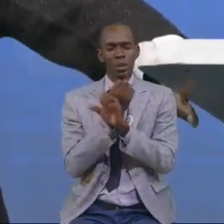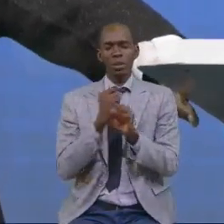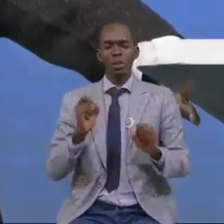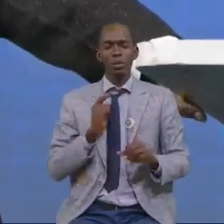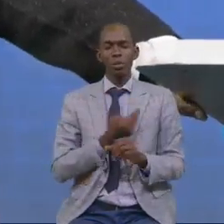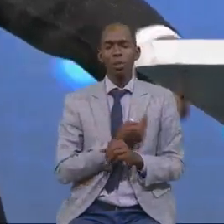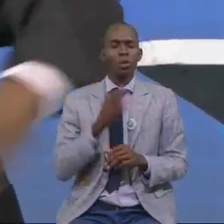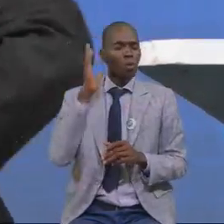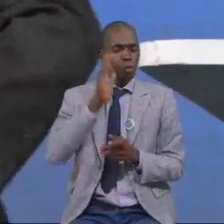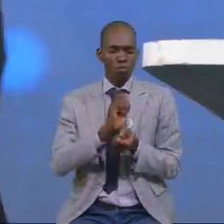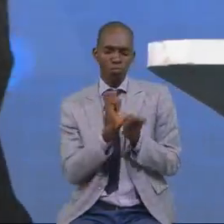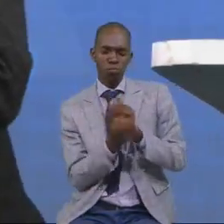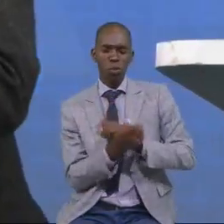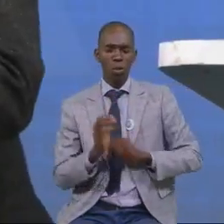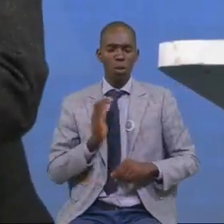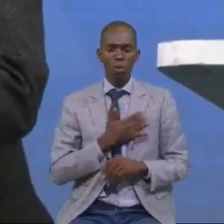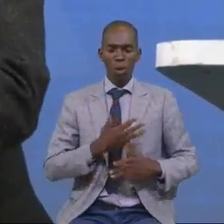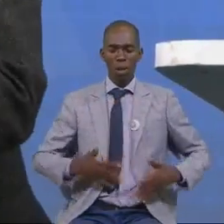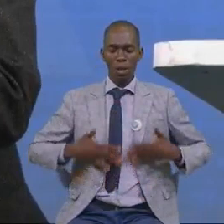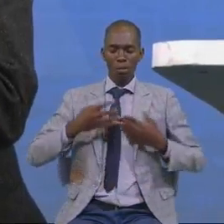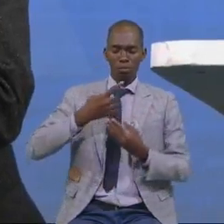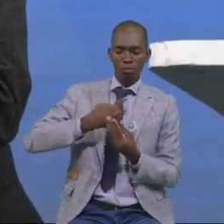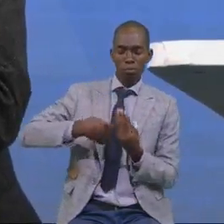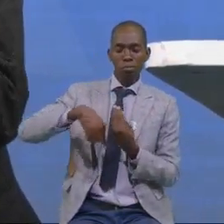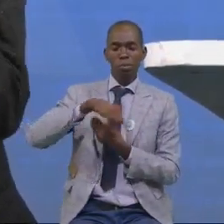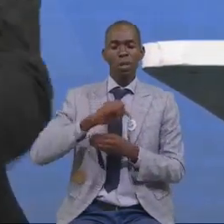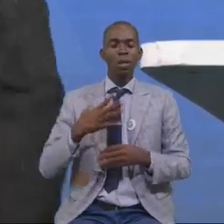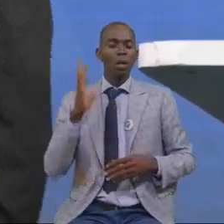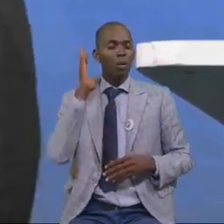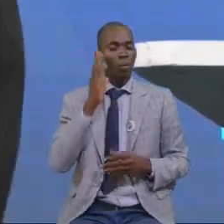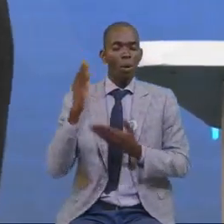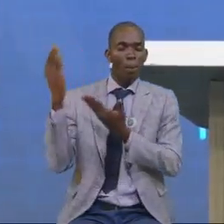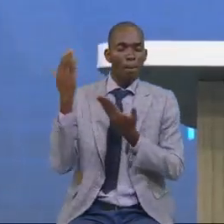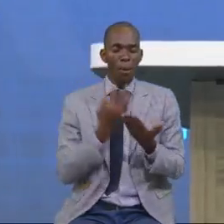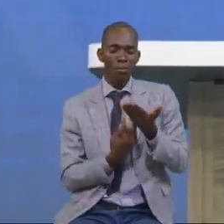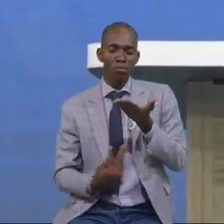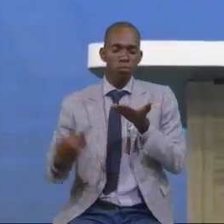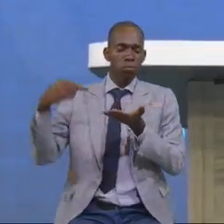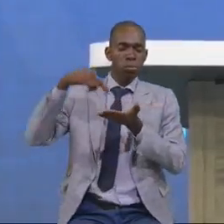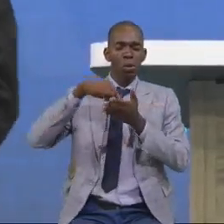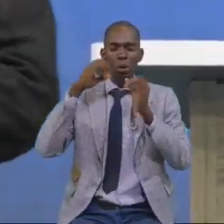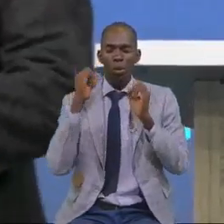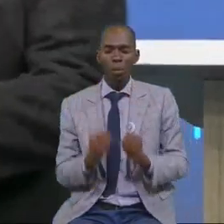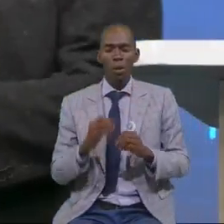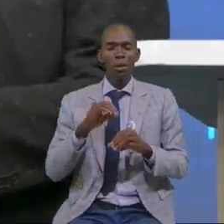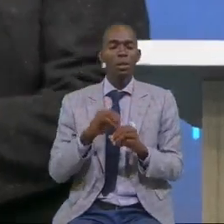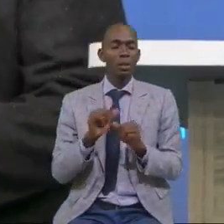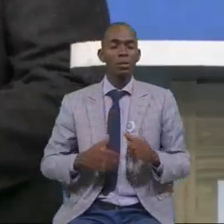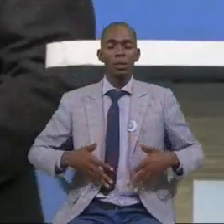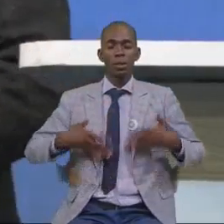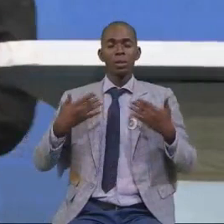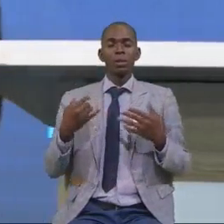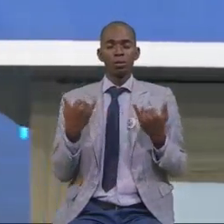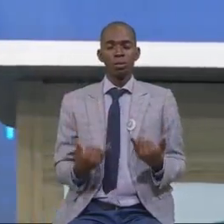our lives around, and he will bring resurrection power in every life. Today we